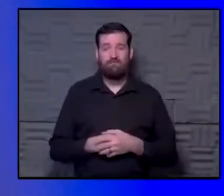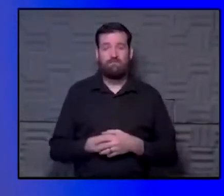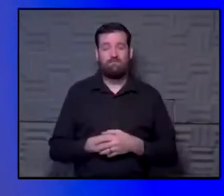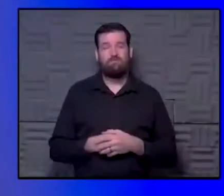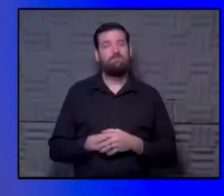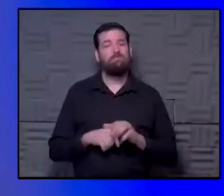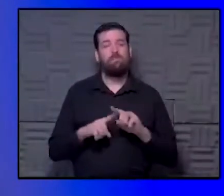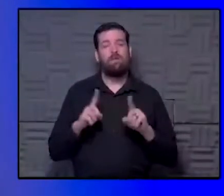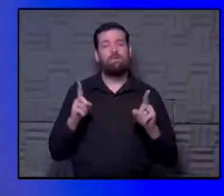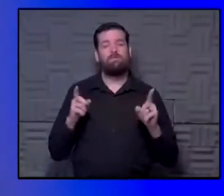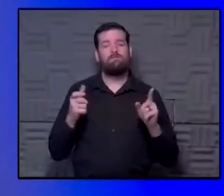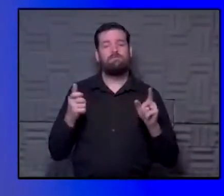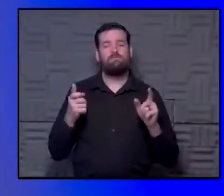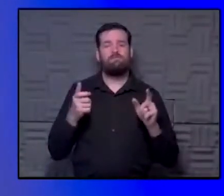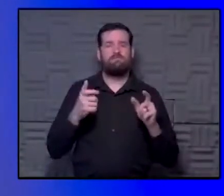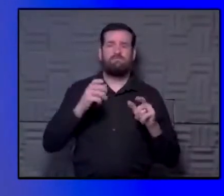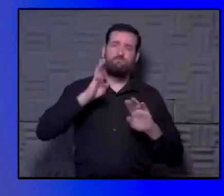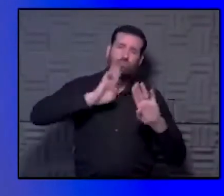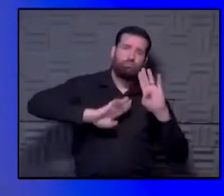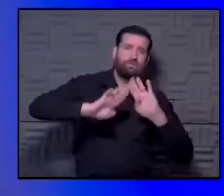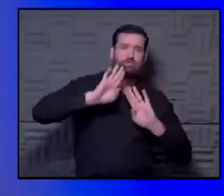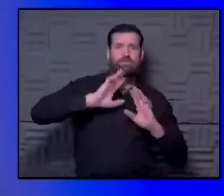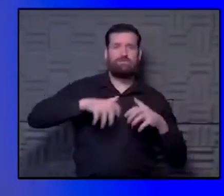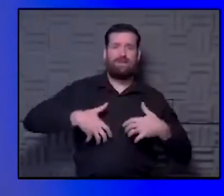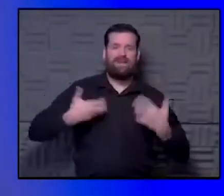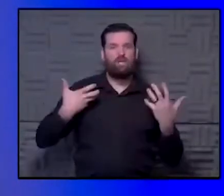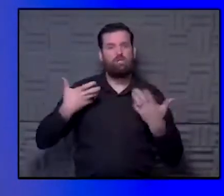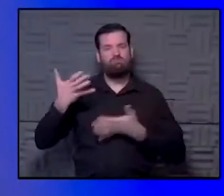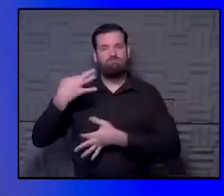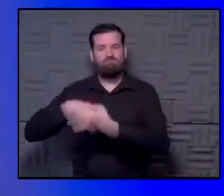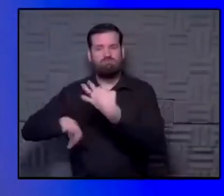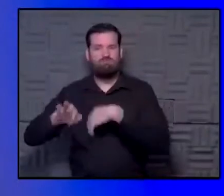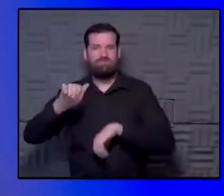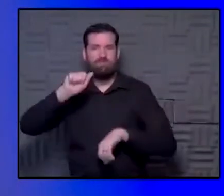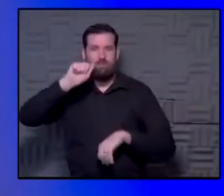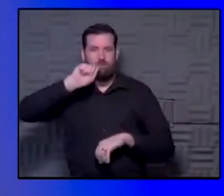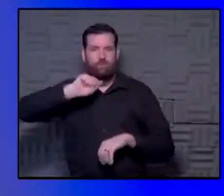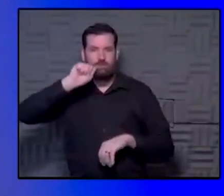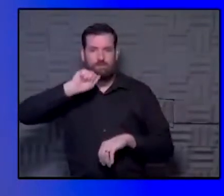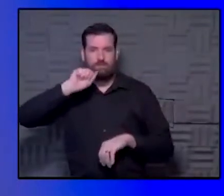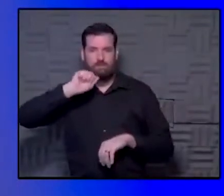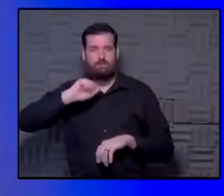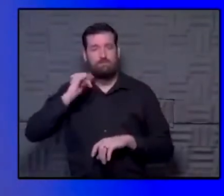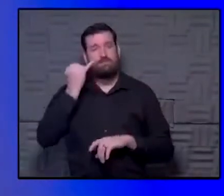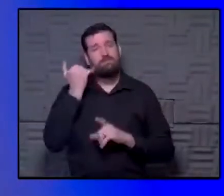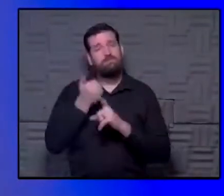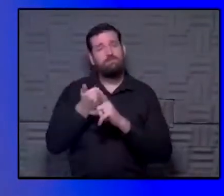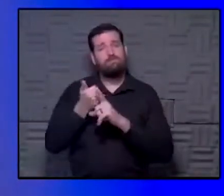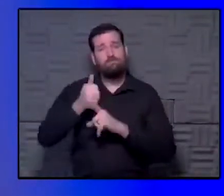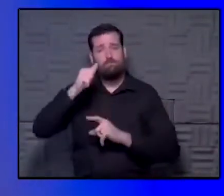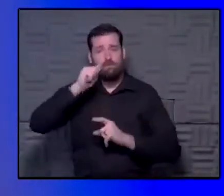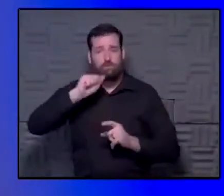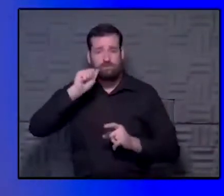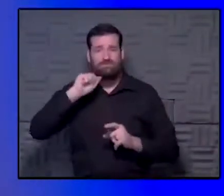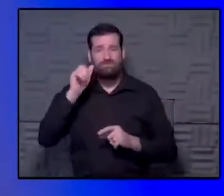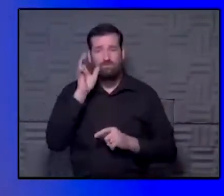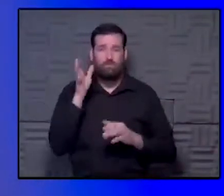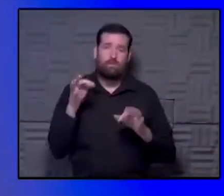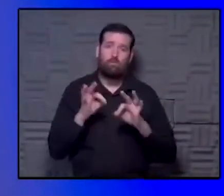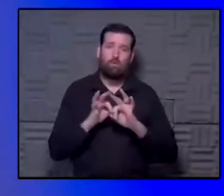But try and replace that frustration and anger with patience, because if you're patient, it'll be worth